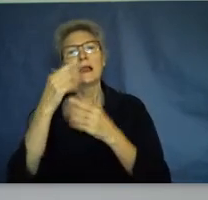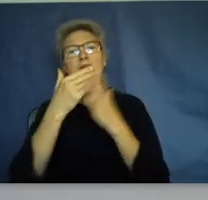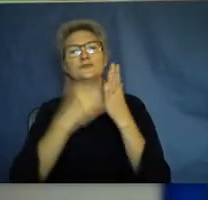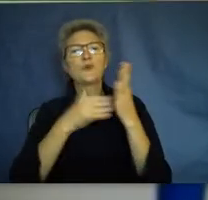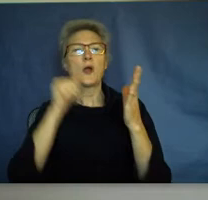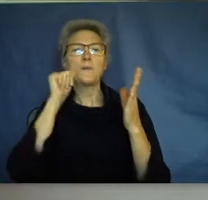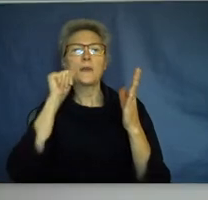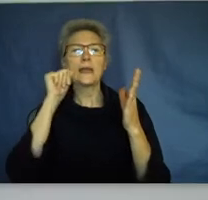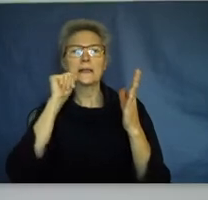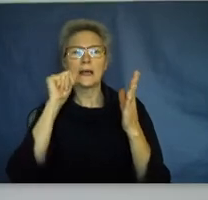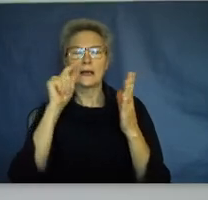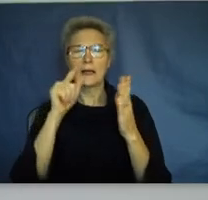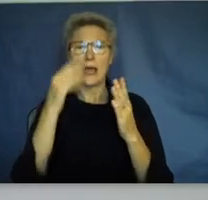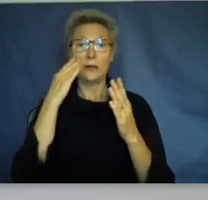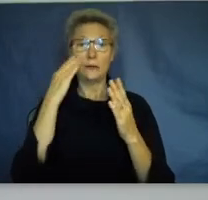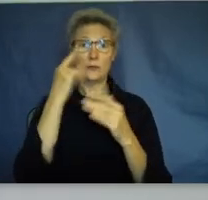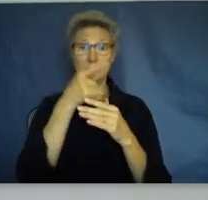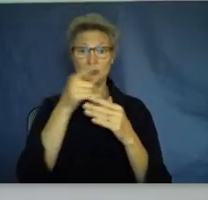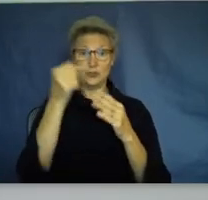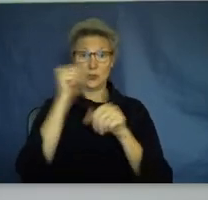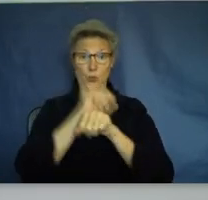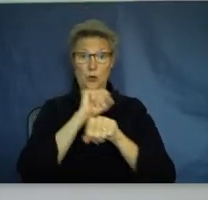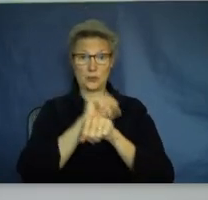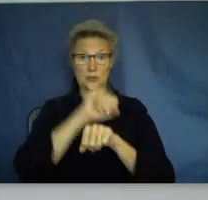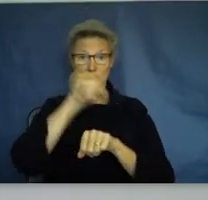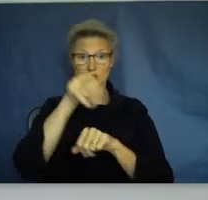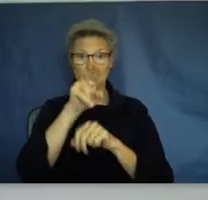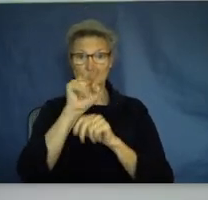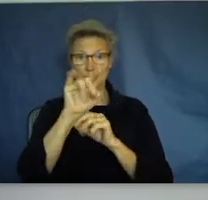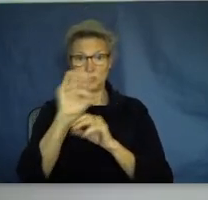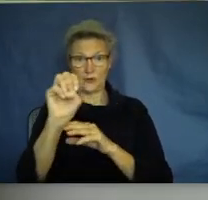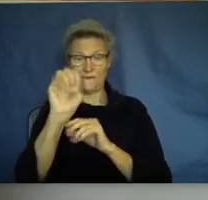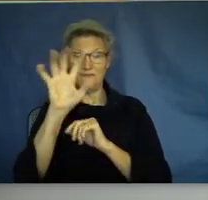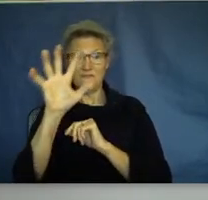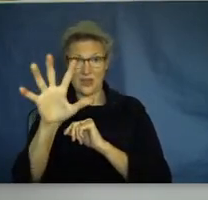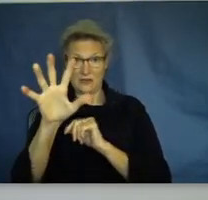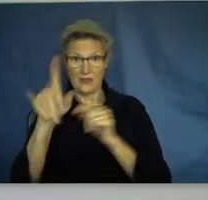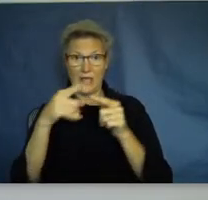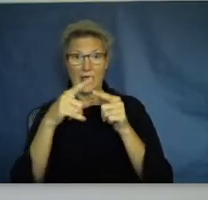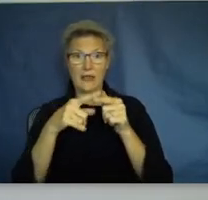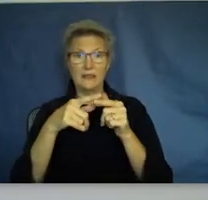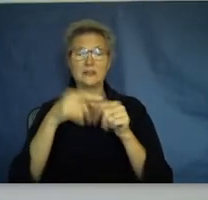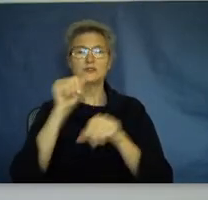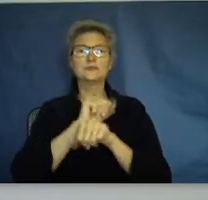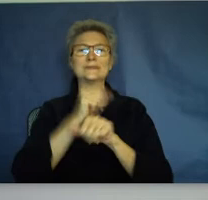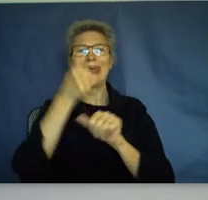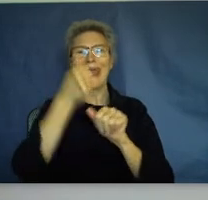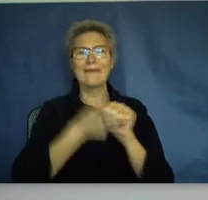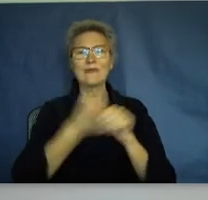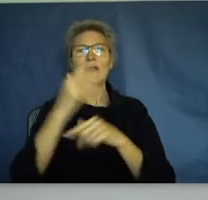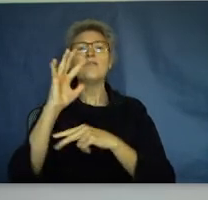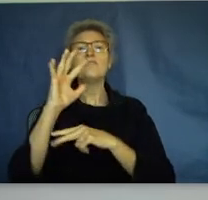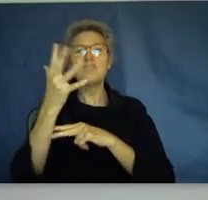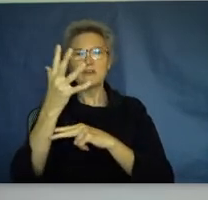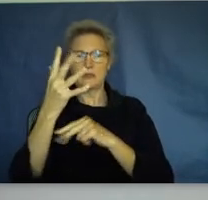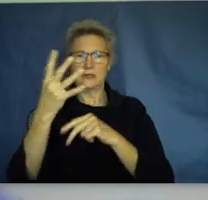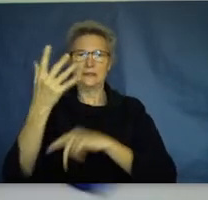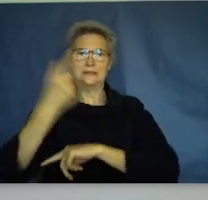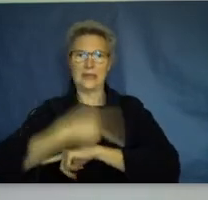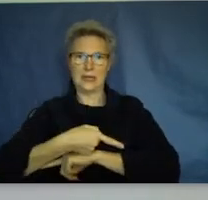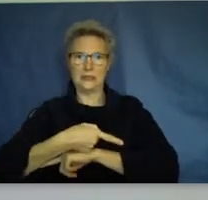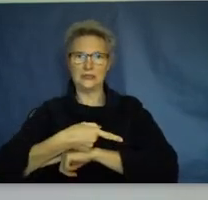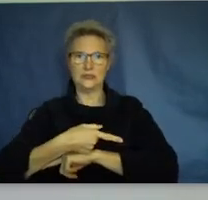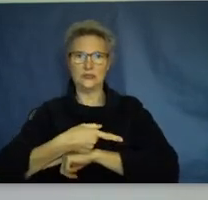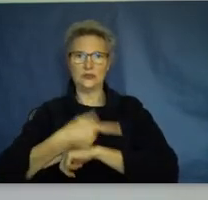for Amanda. I know that she worked on June 5th, and that then she works every 5 days, so I'm going to list multiples